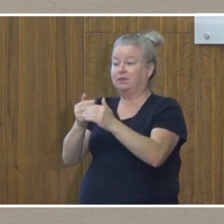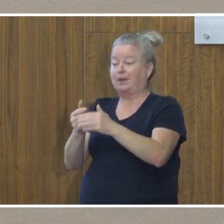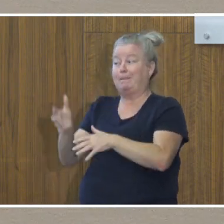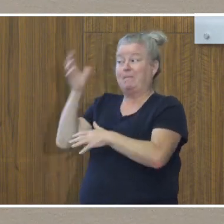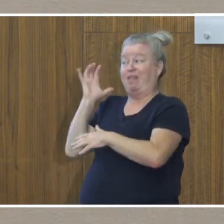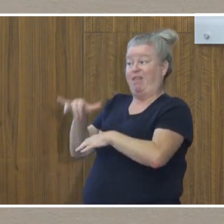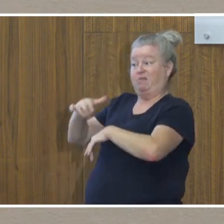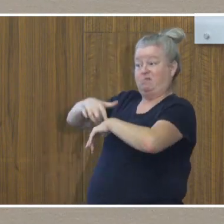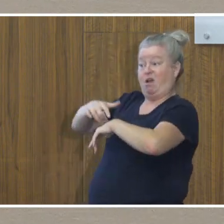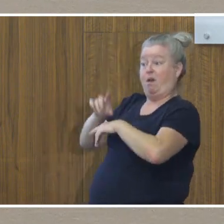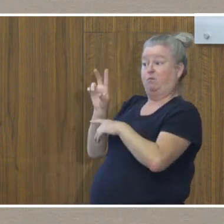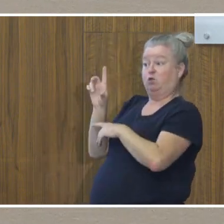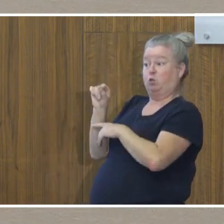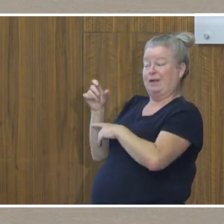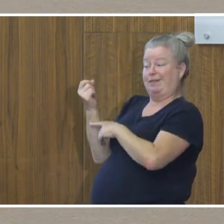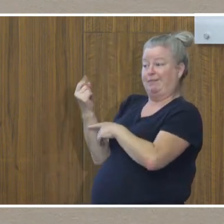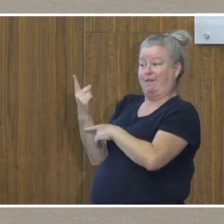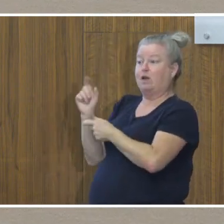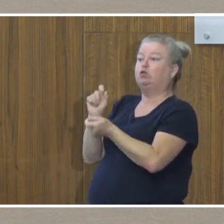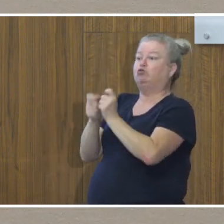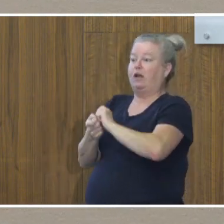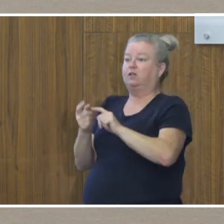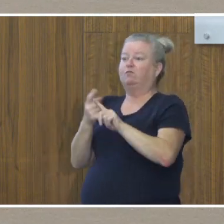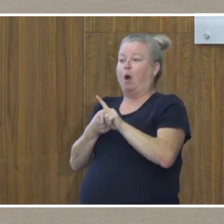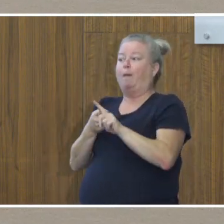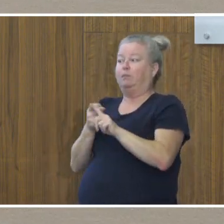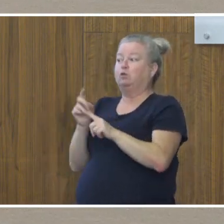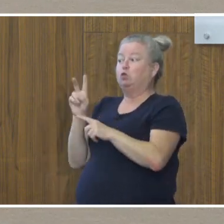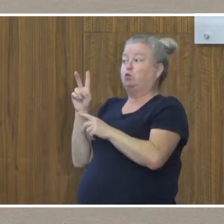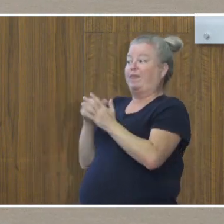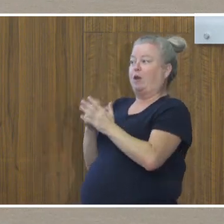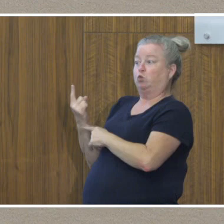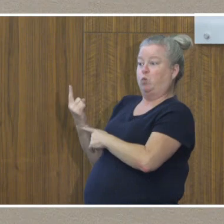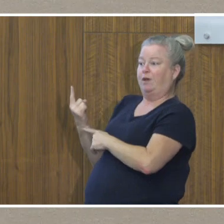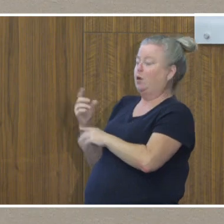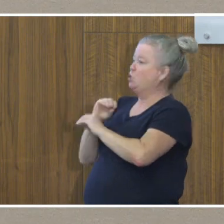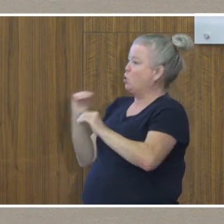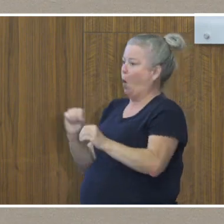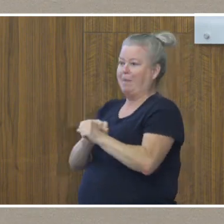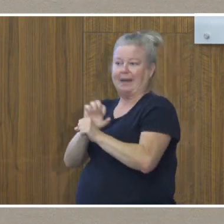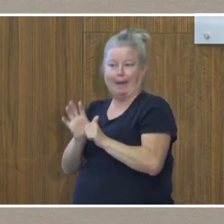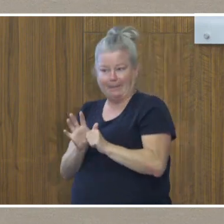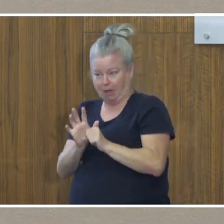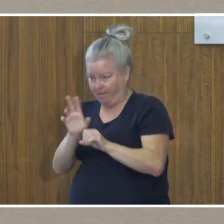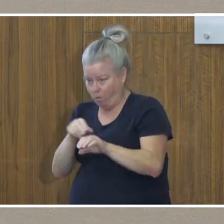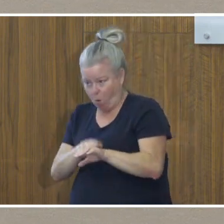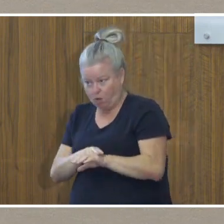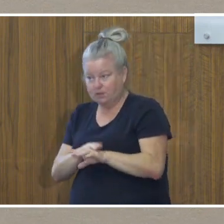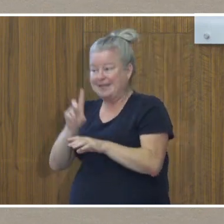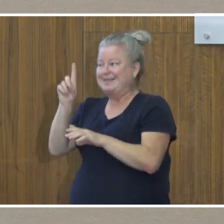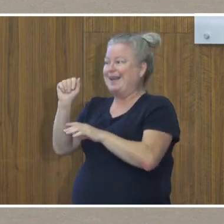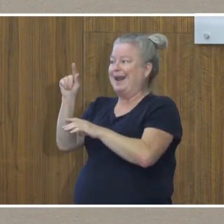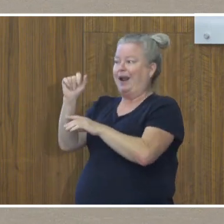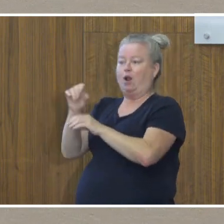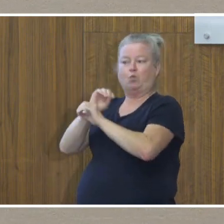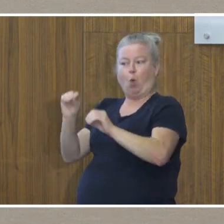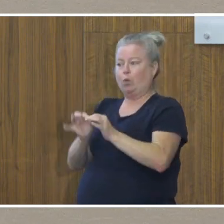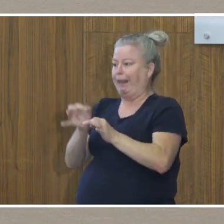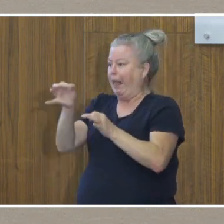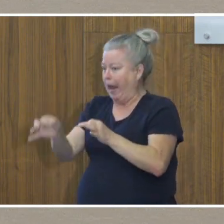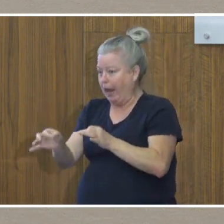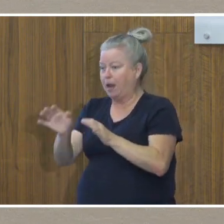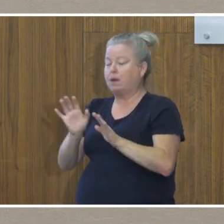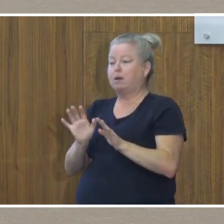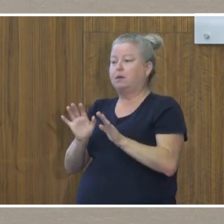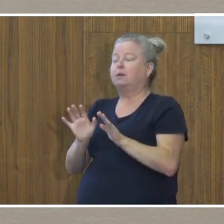2011 was pretty much unchanged from 2001. There was no pandemic, of course. The data was not delayed, and as a result, there was not